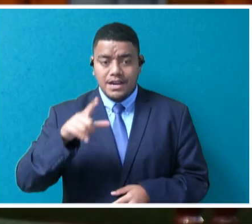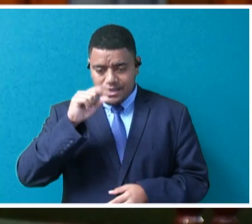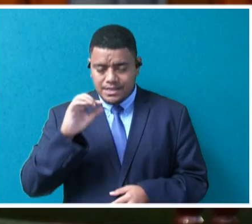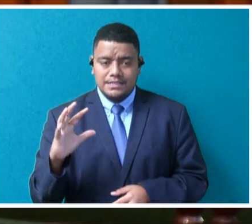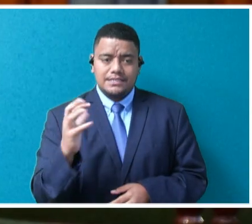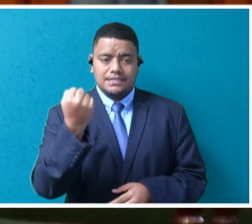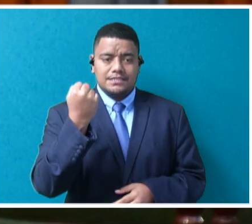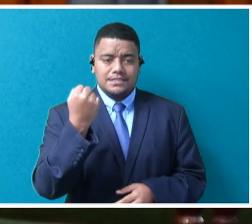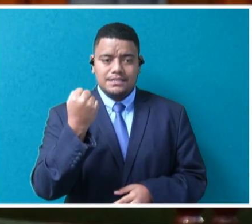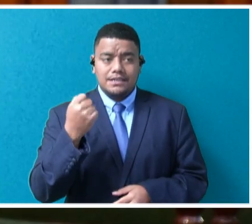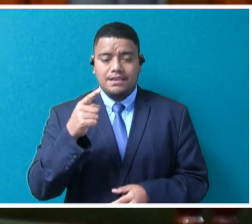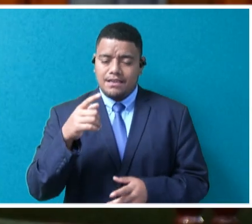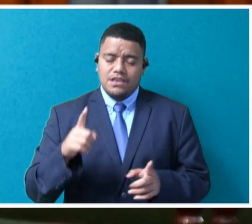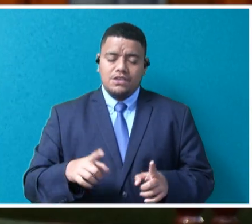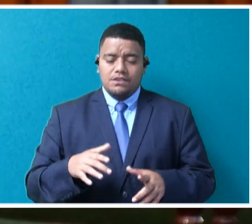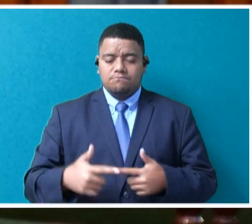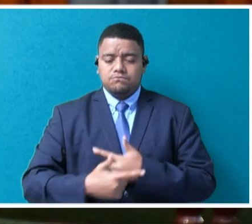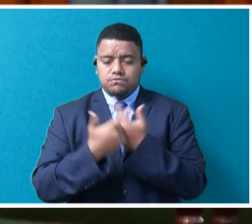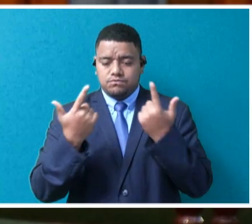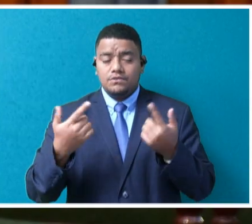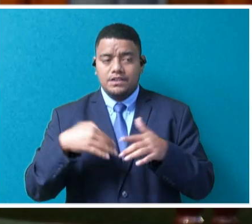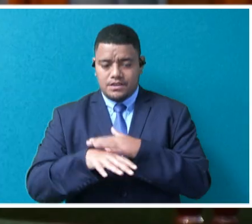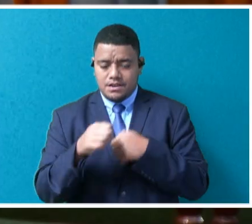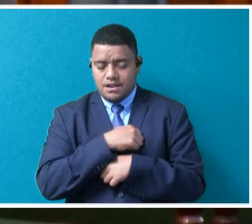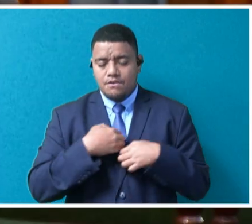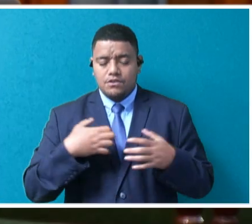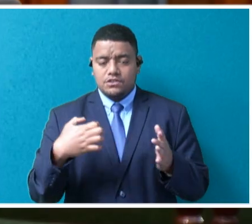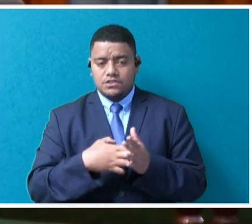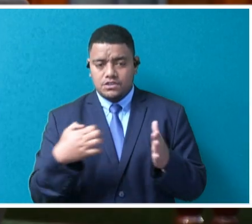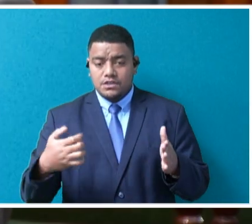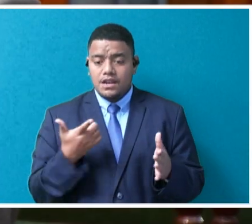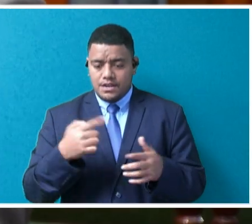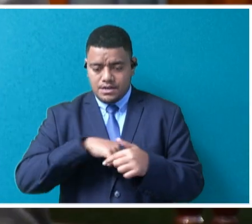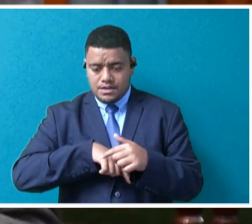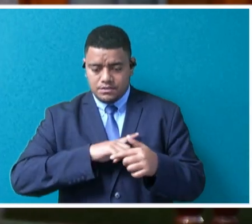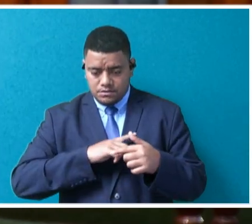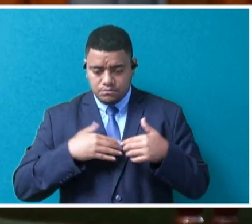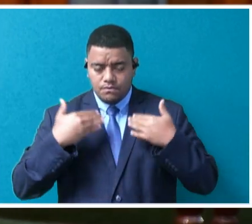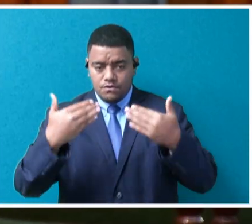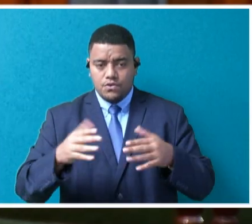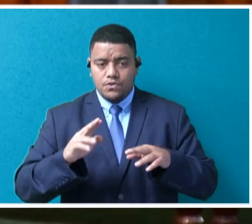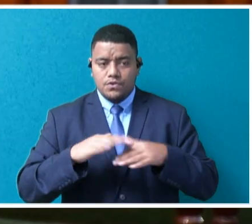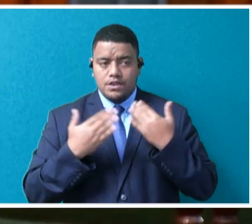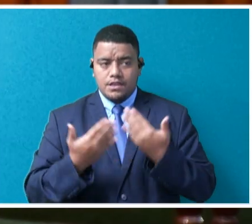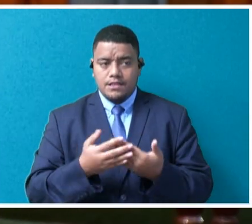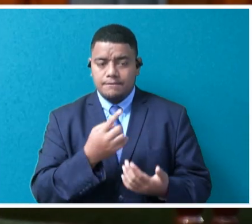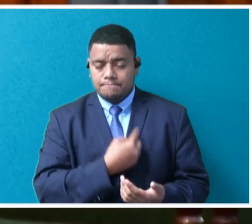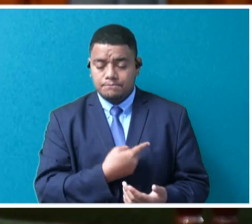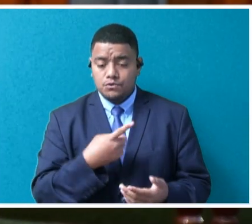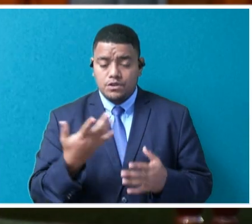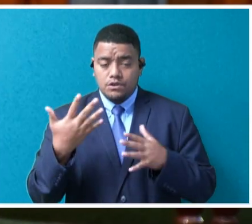succeed makes a huge difference in our journey. So let us move forward together, committed to